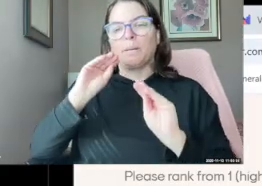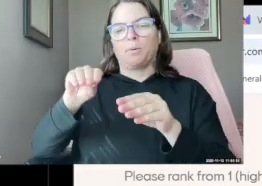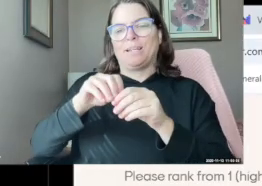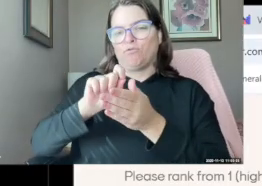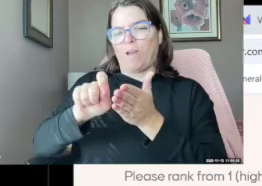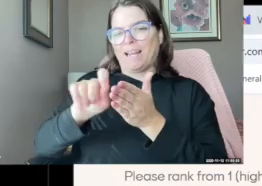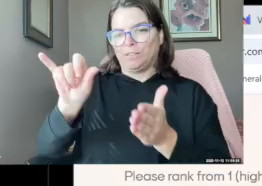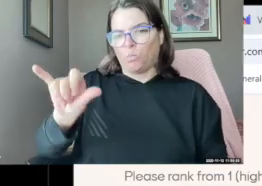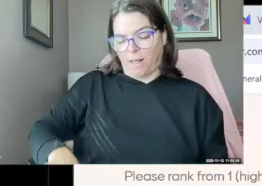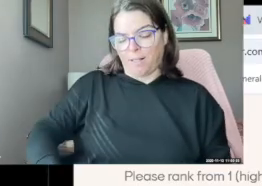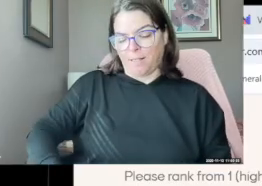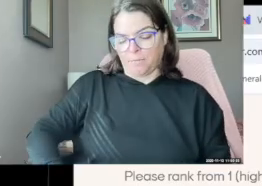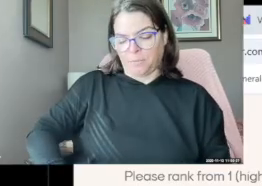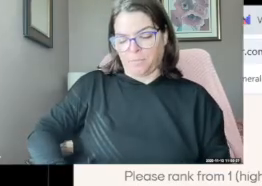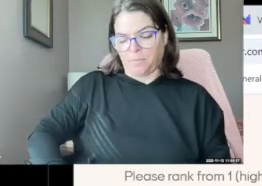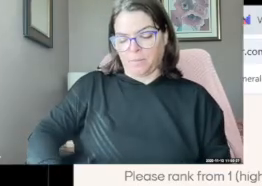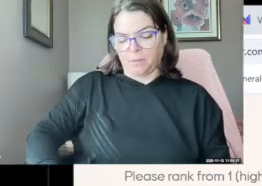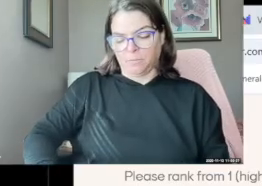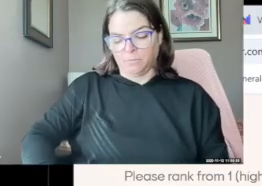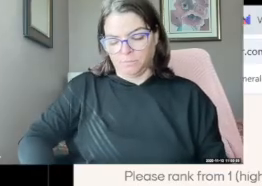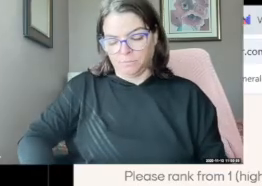continue to build on that. So these are just some of the